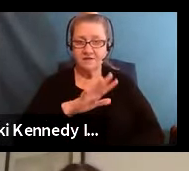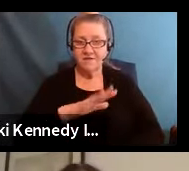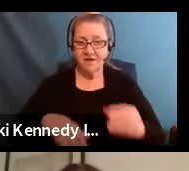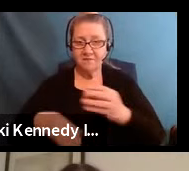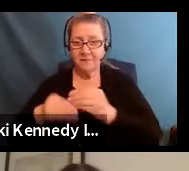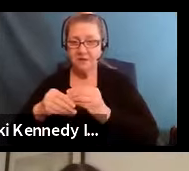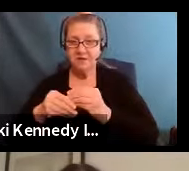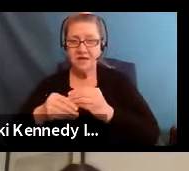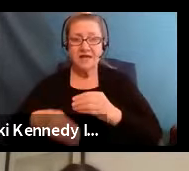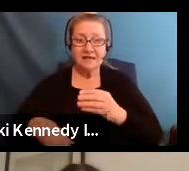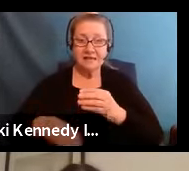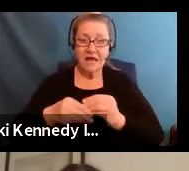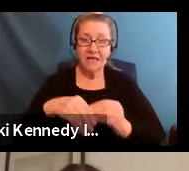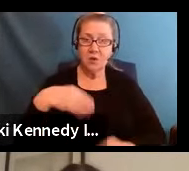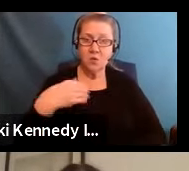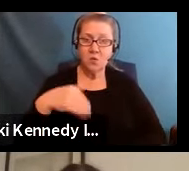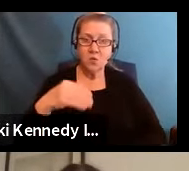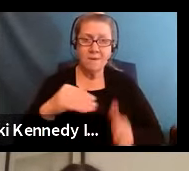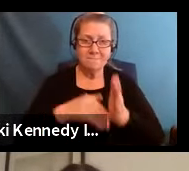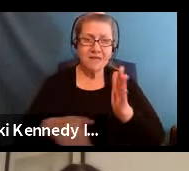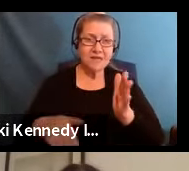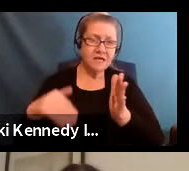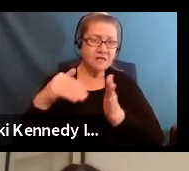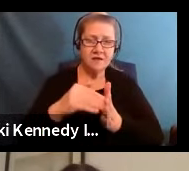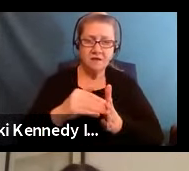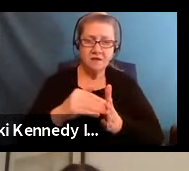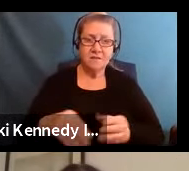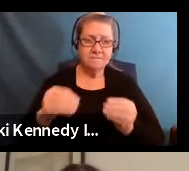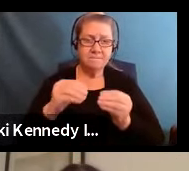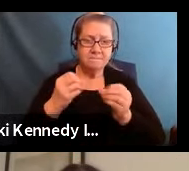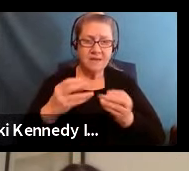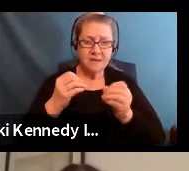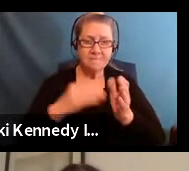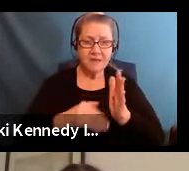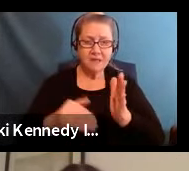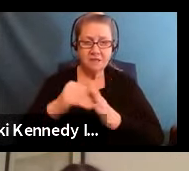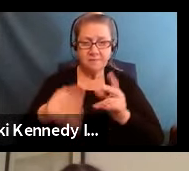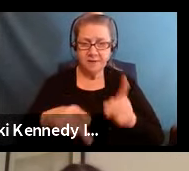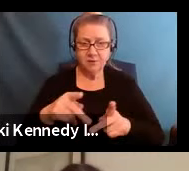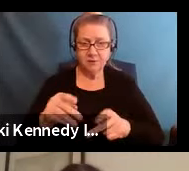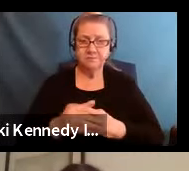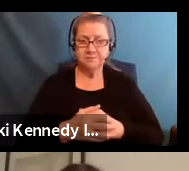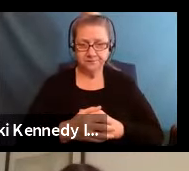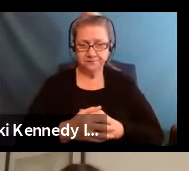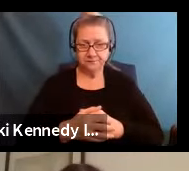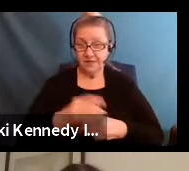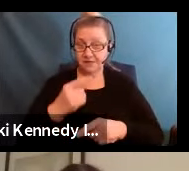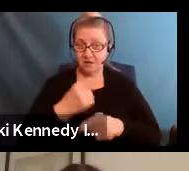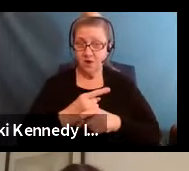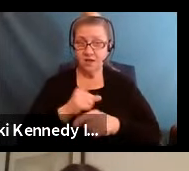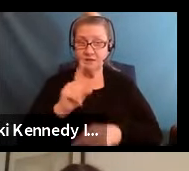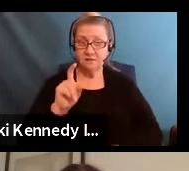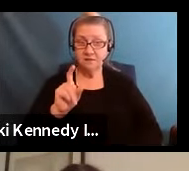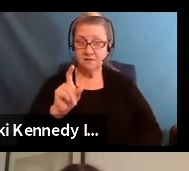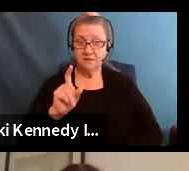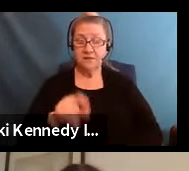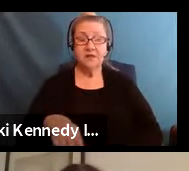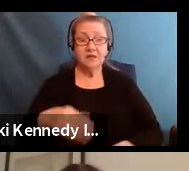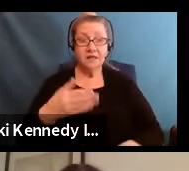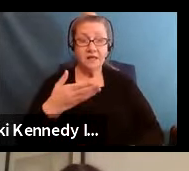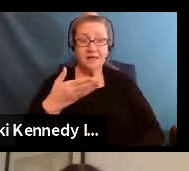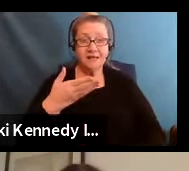million people. If it was my calculation from earlier slides, is that right? And is